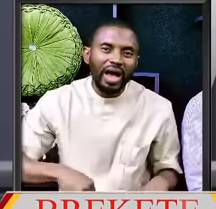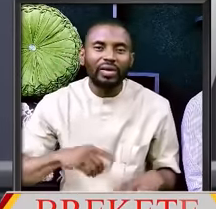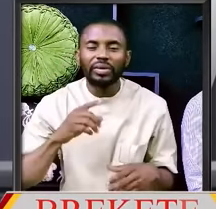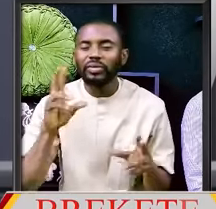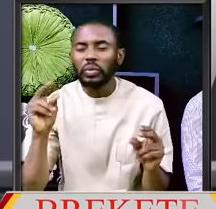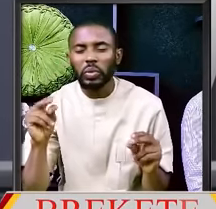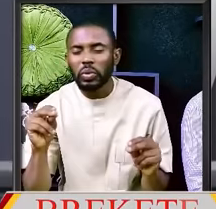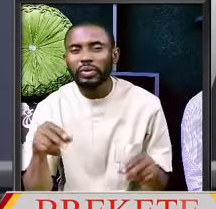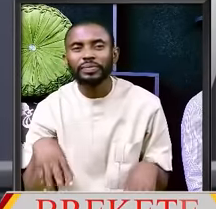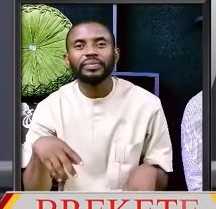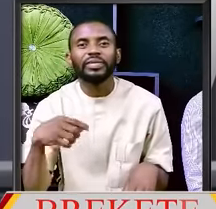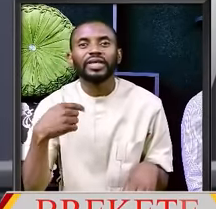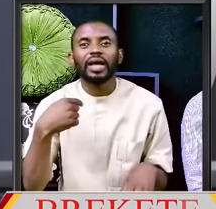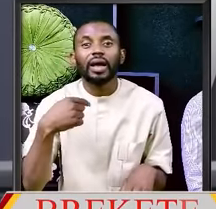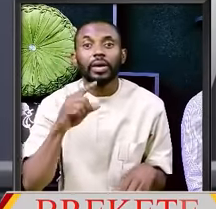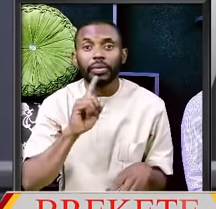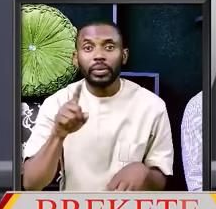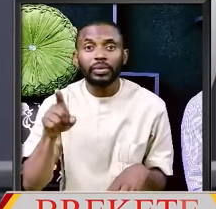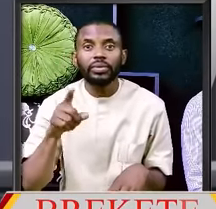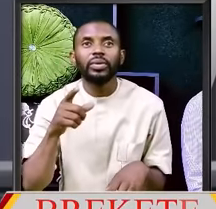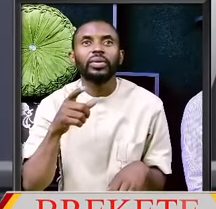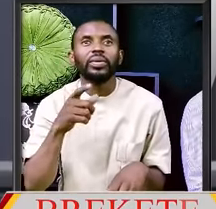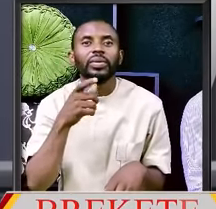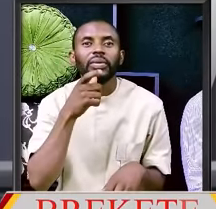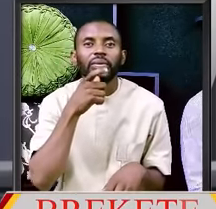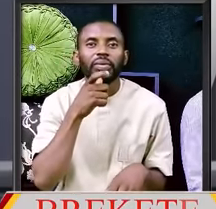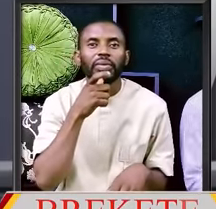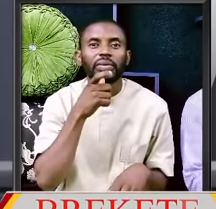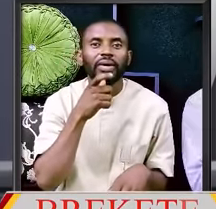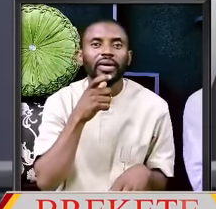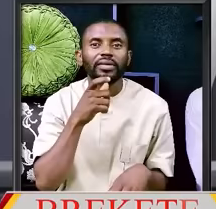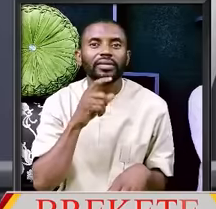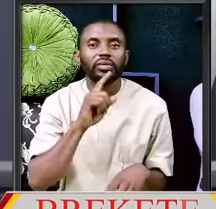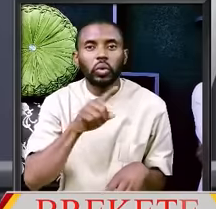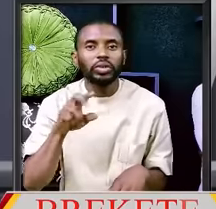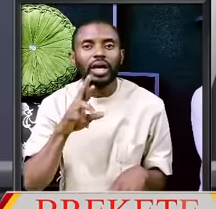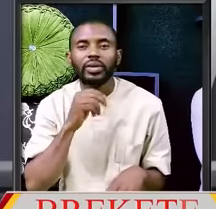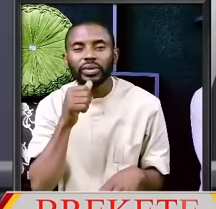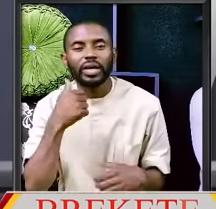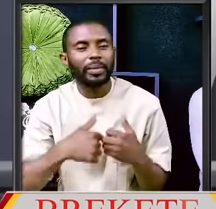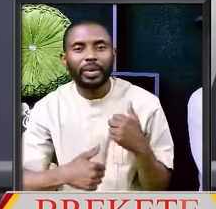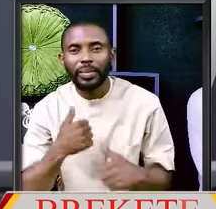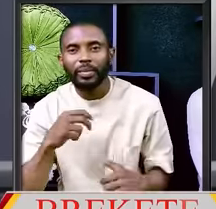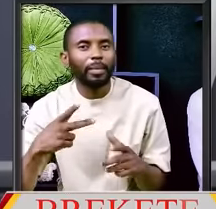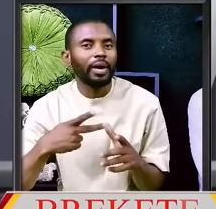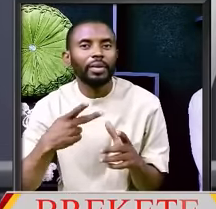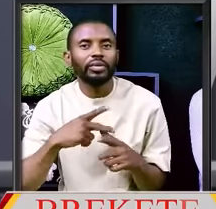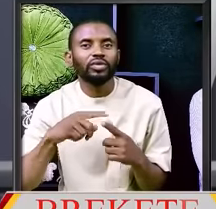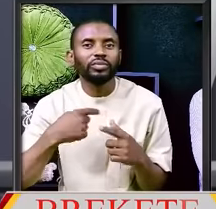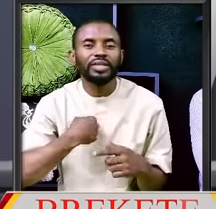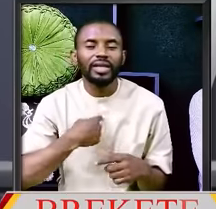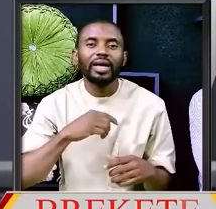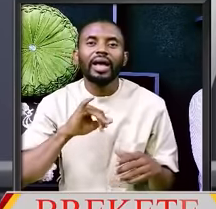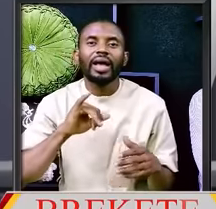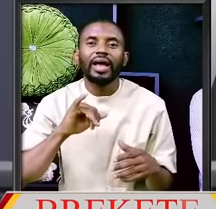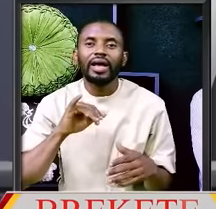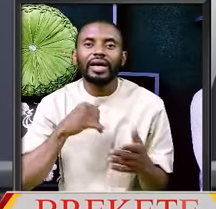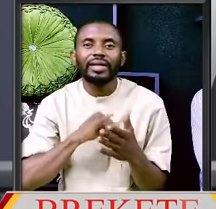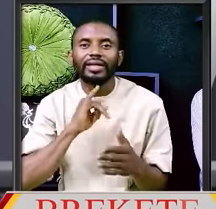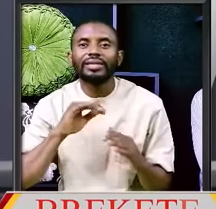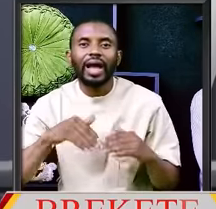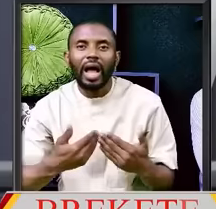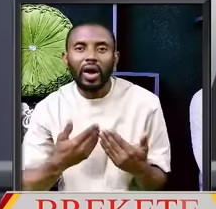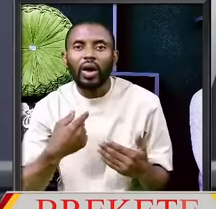to no. No, those ones not be a problem or priority to me. Now, how I go